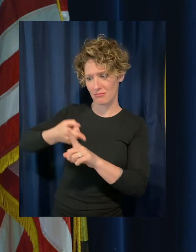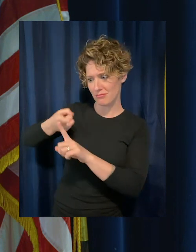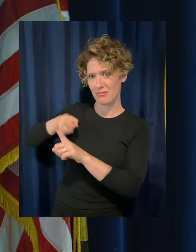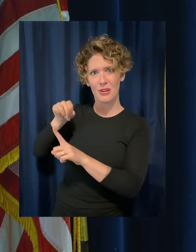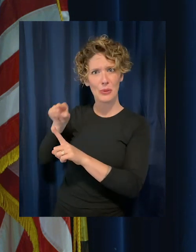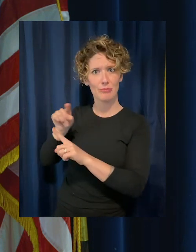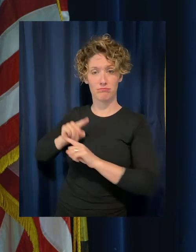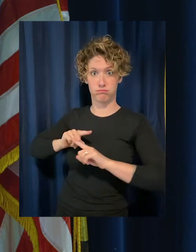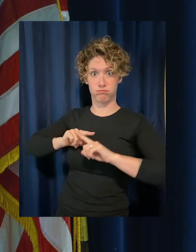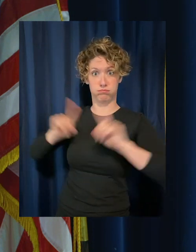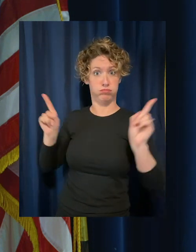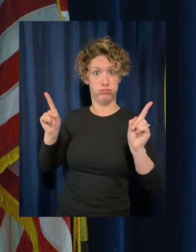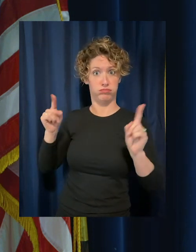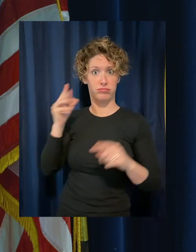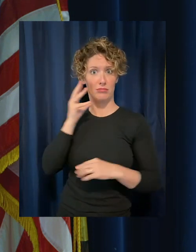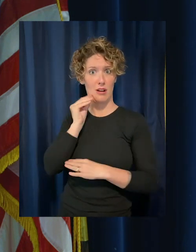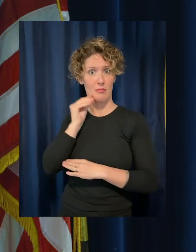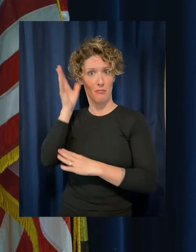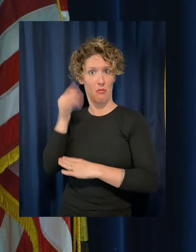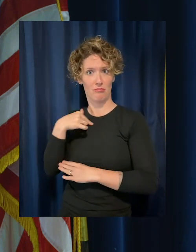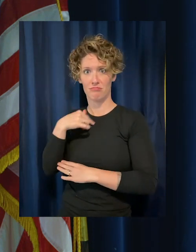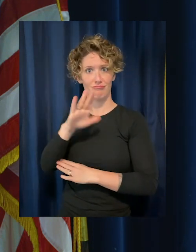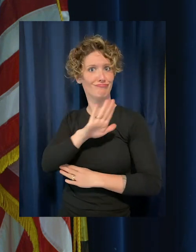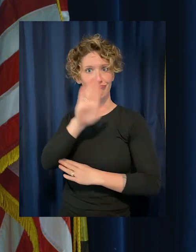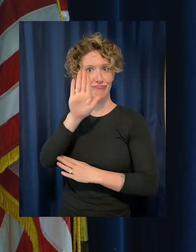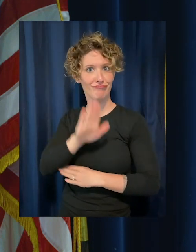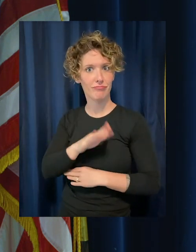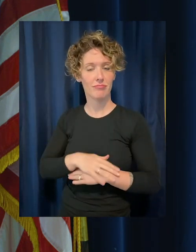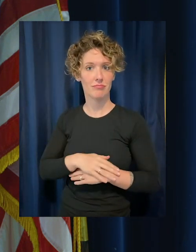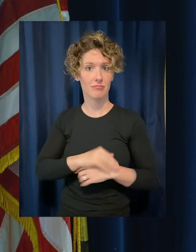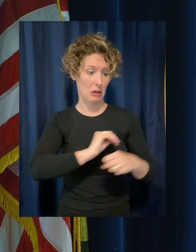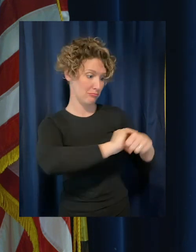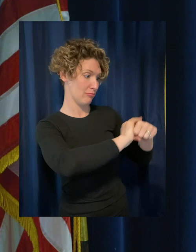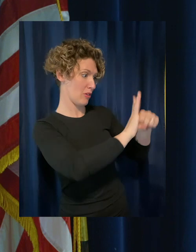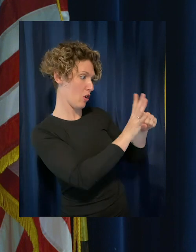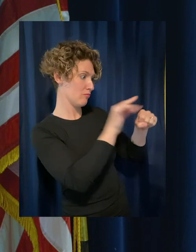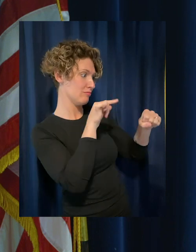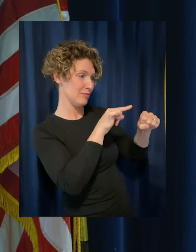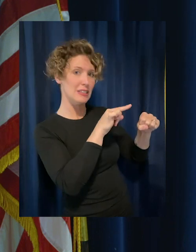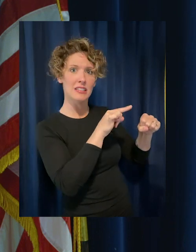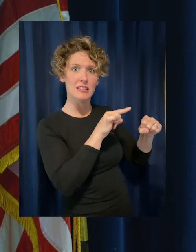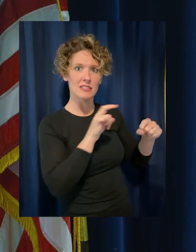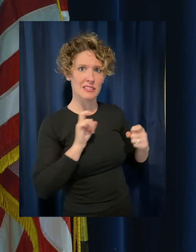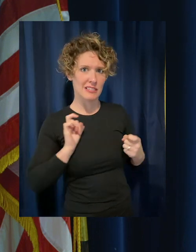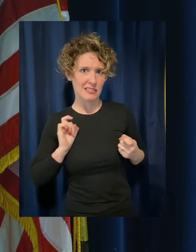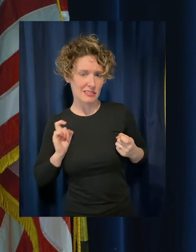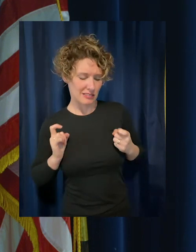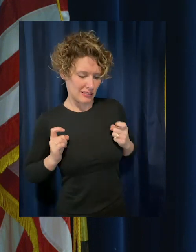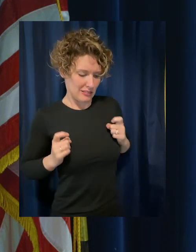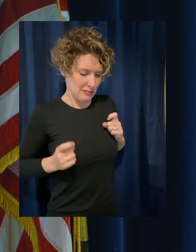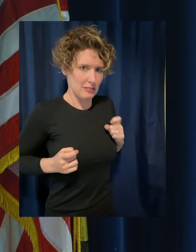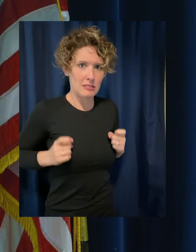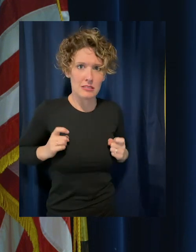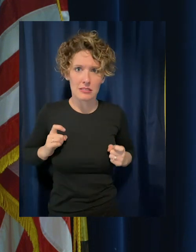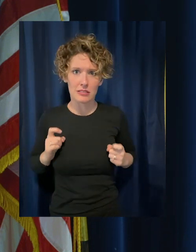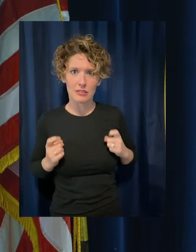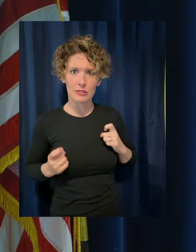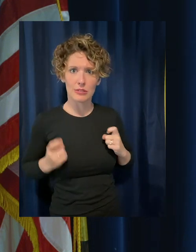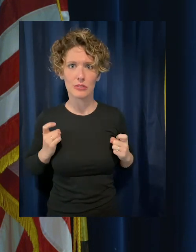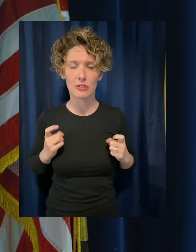COVID-19 completely changed our sense of security and confidence. We're still not sure when social distancing will